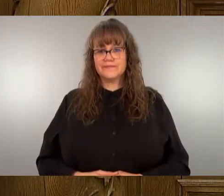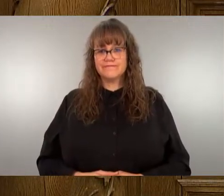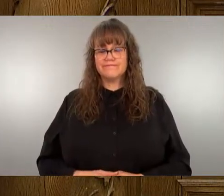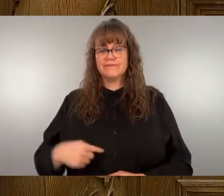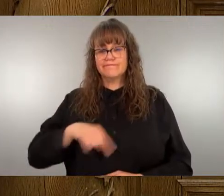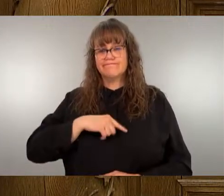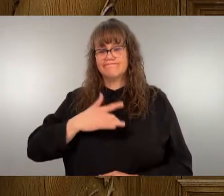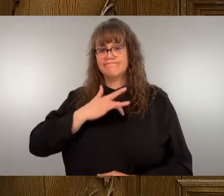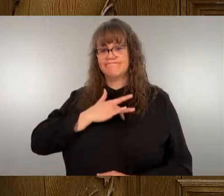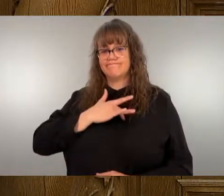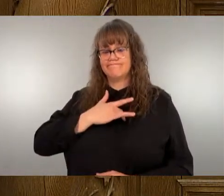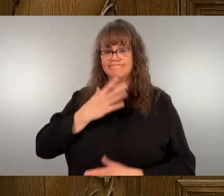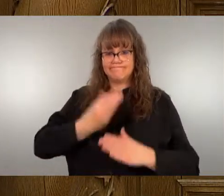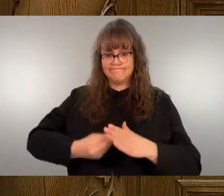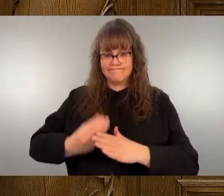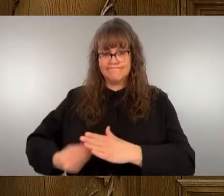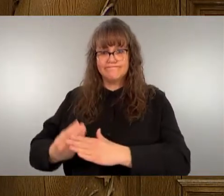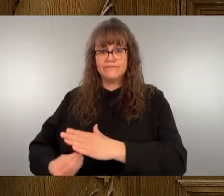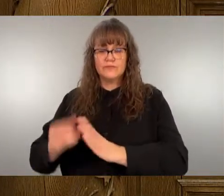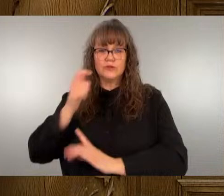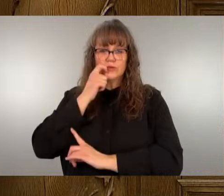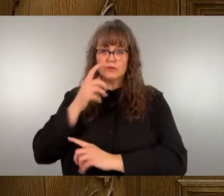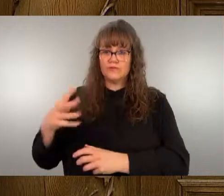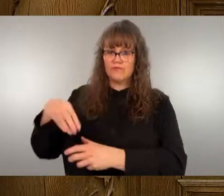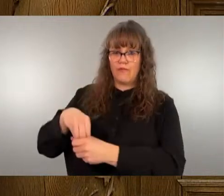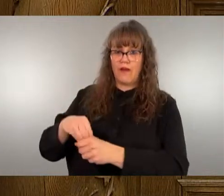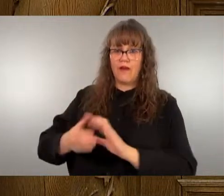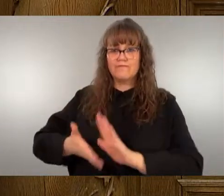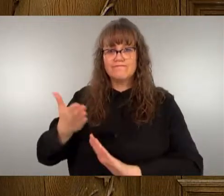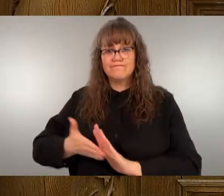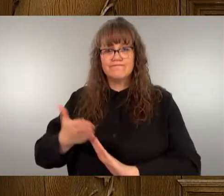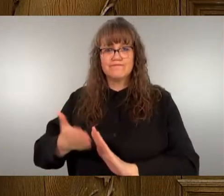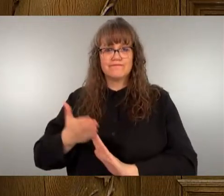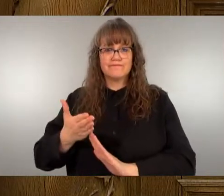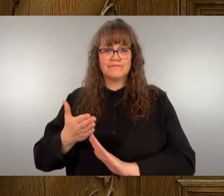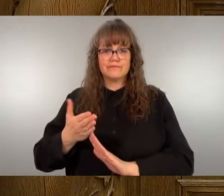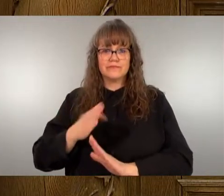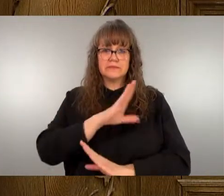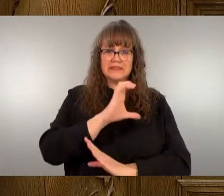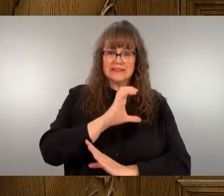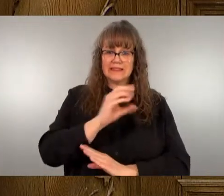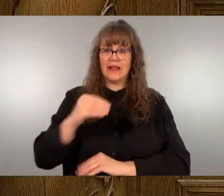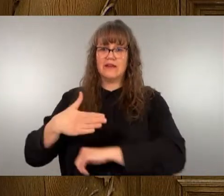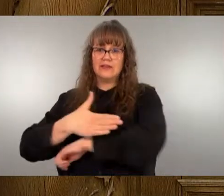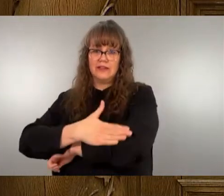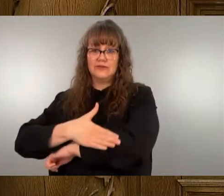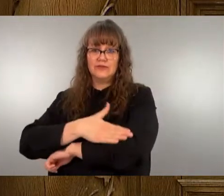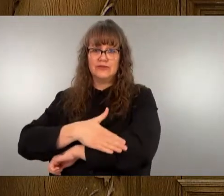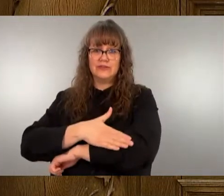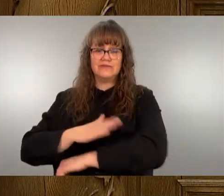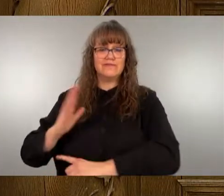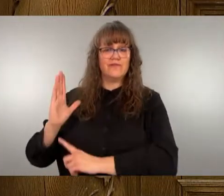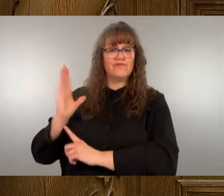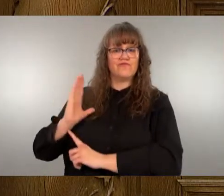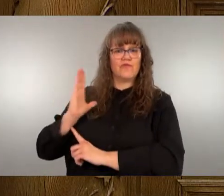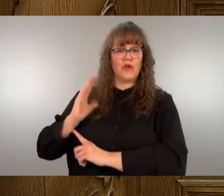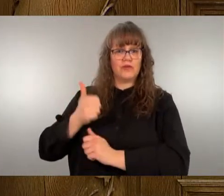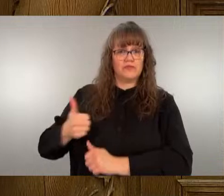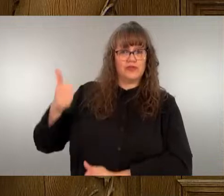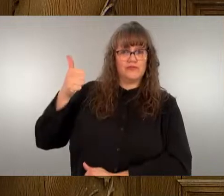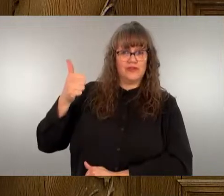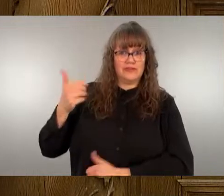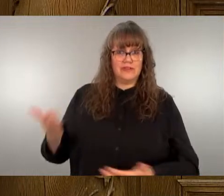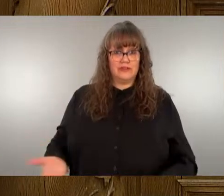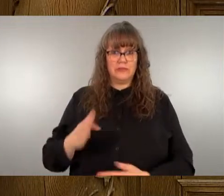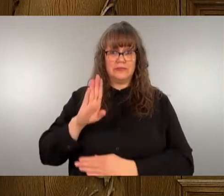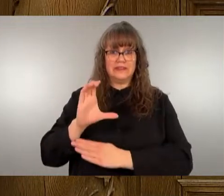former Premier John Horgan, who guided us through a global pandemic, and also former Prime Minister Brian Mulroney,